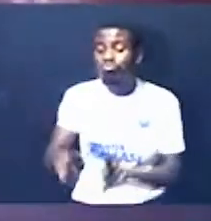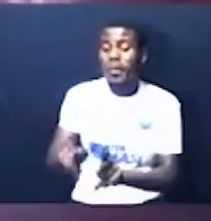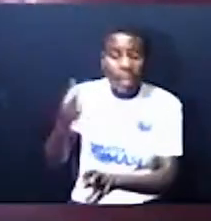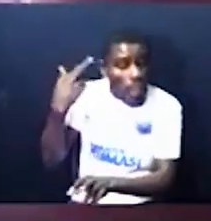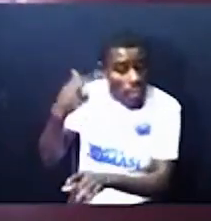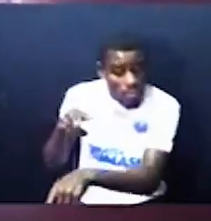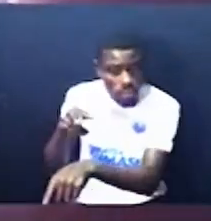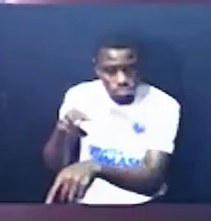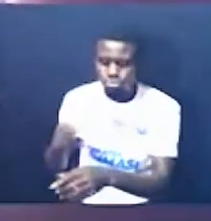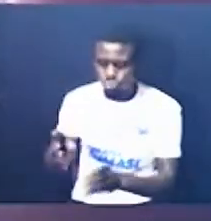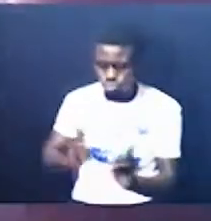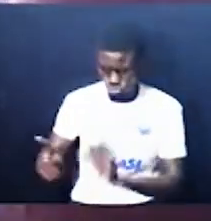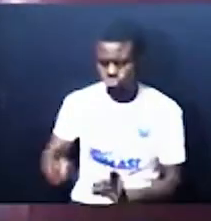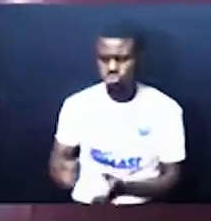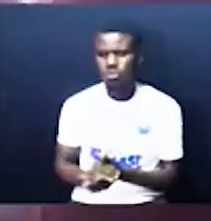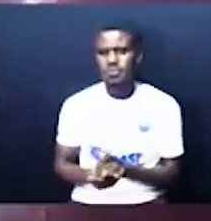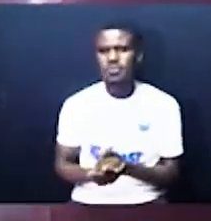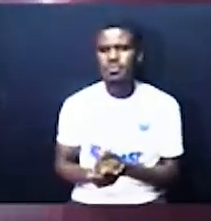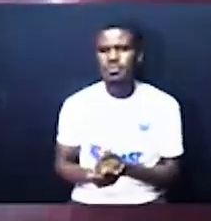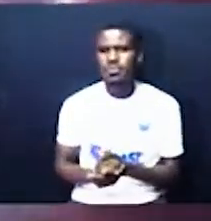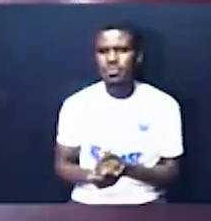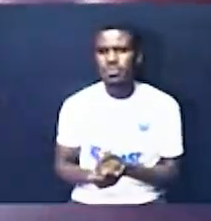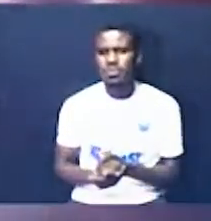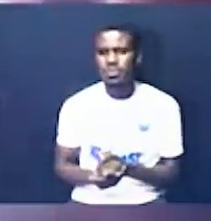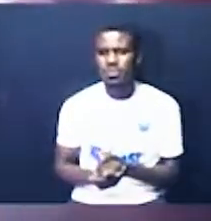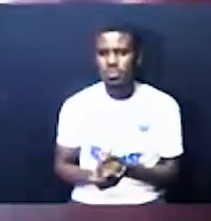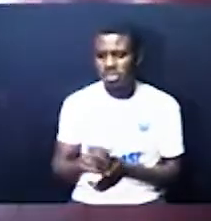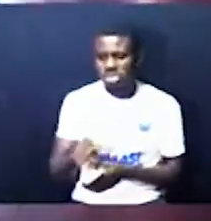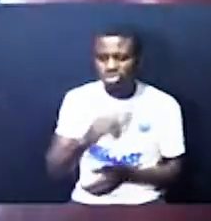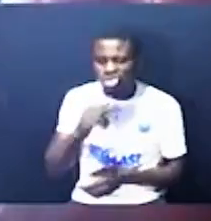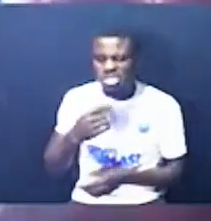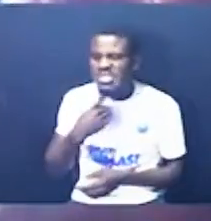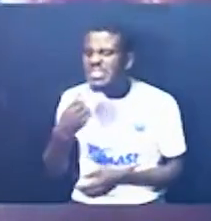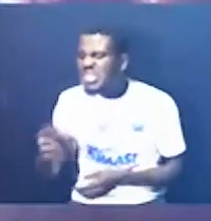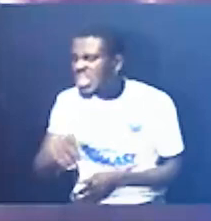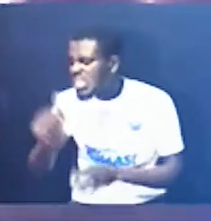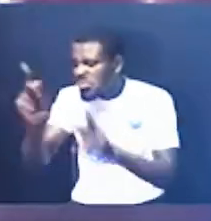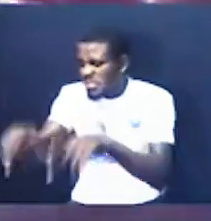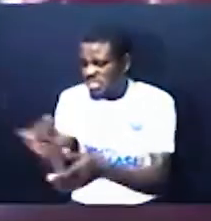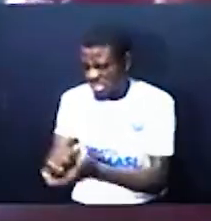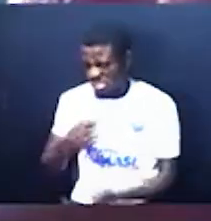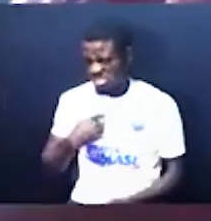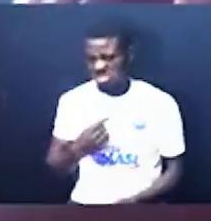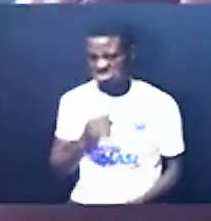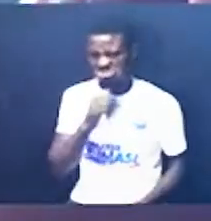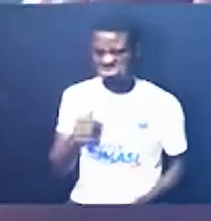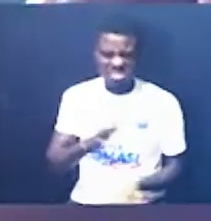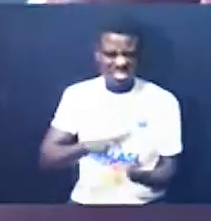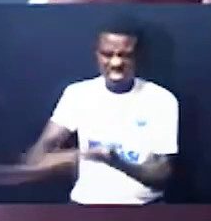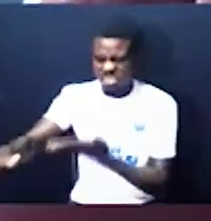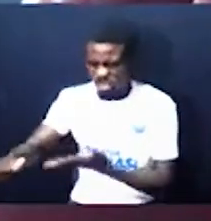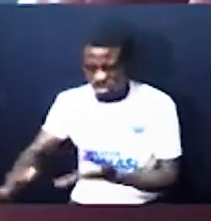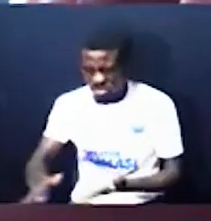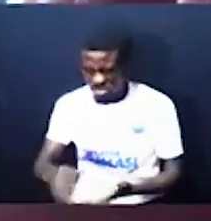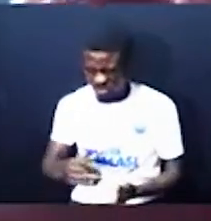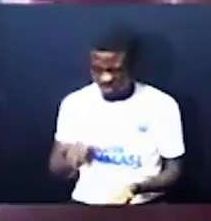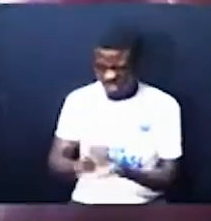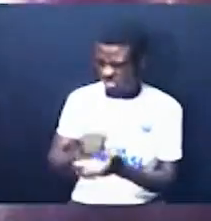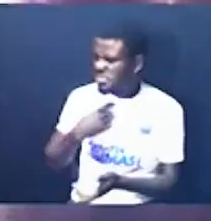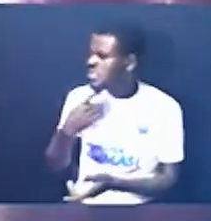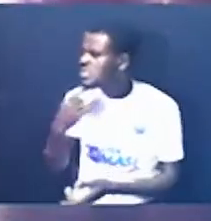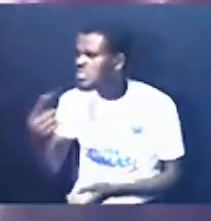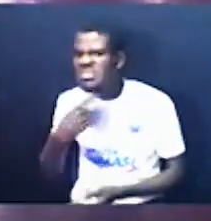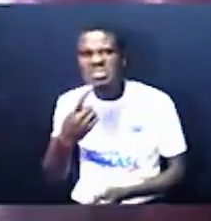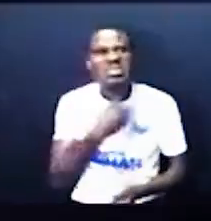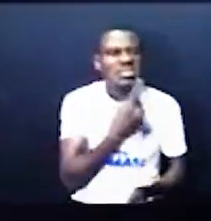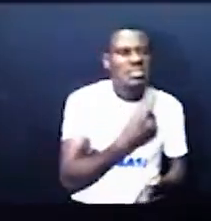kwan. I will not declare to anybody that I'm unclean. Men kan chire obi a se me ho agufi ana me ho nte. I will not